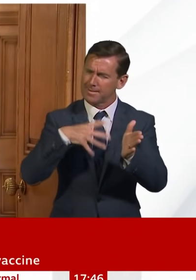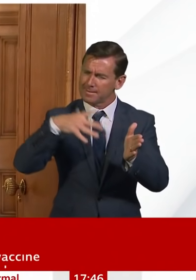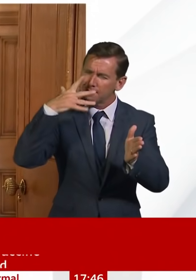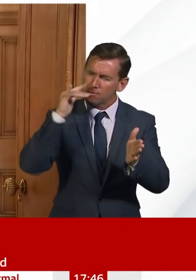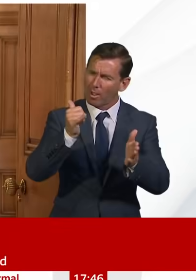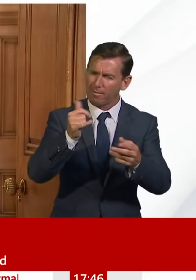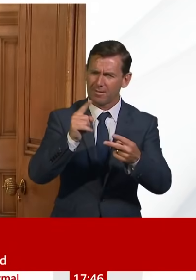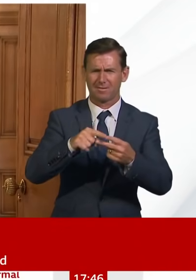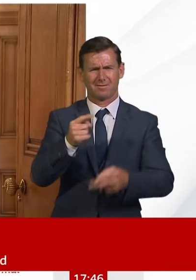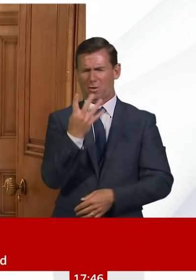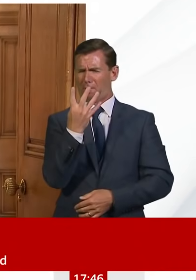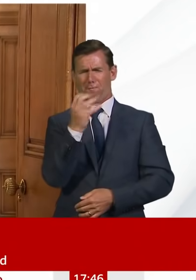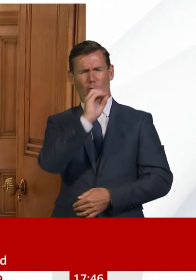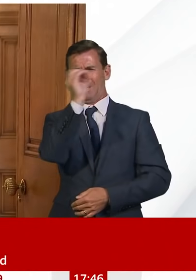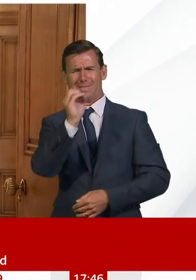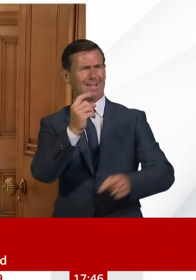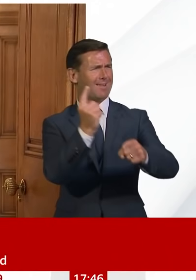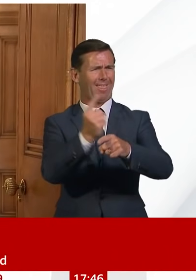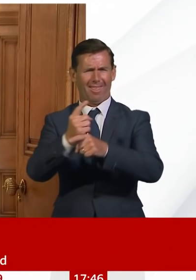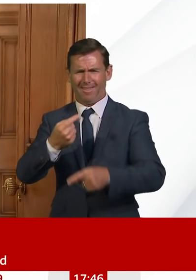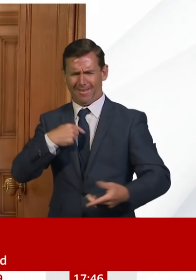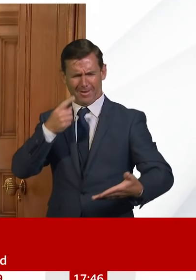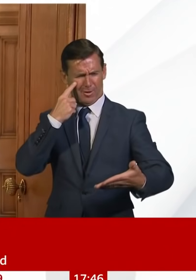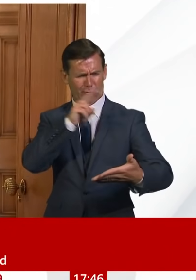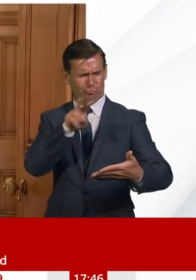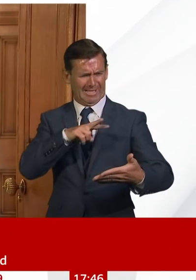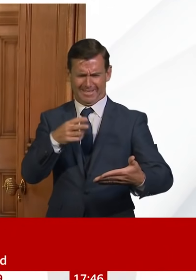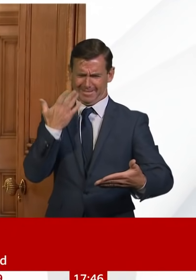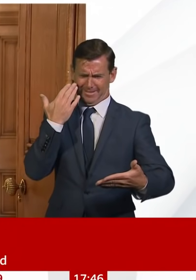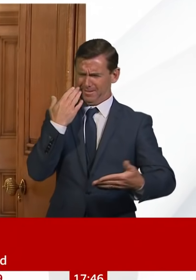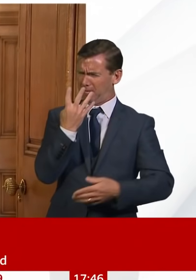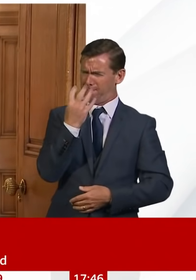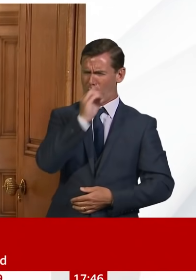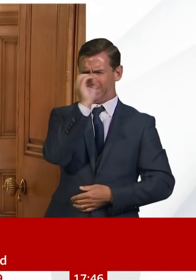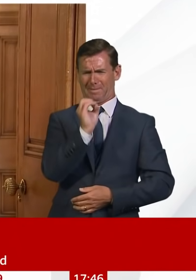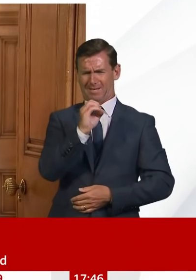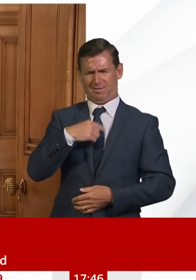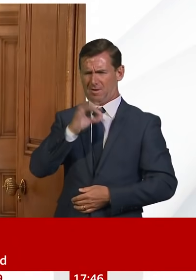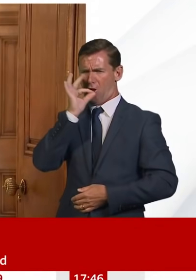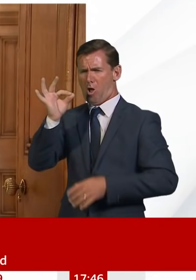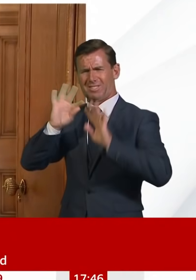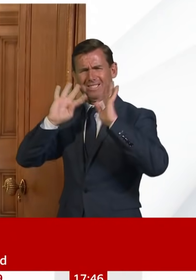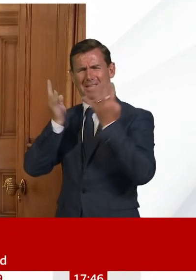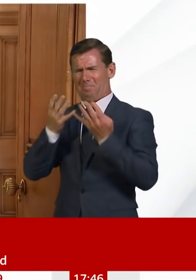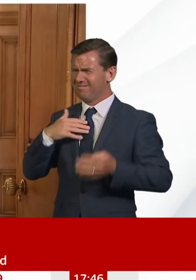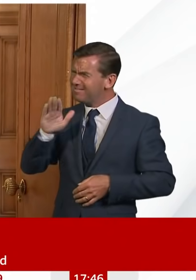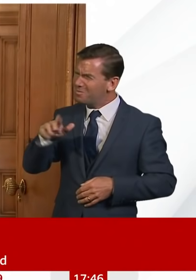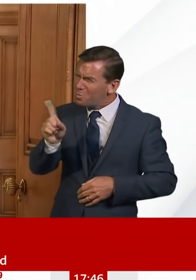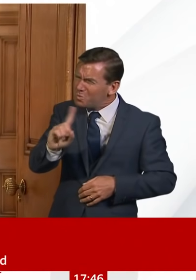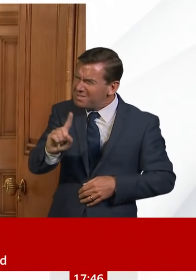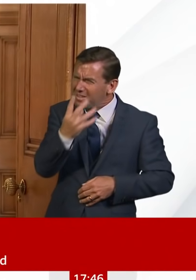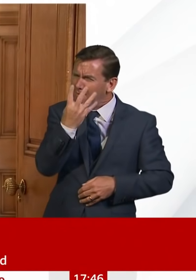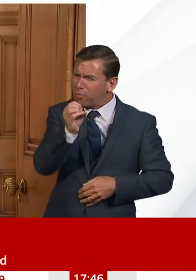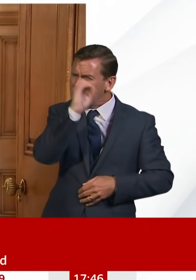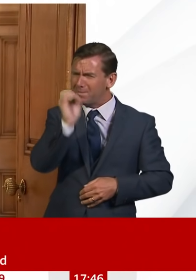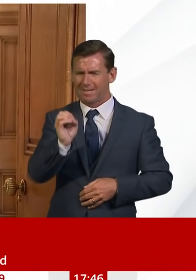seen this 40% figure, and I asked the team about it before coming here, and that is not